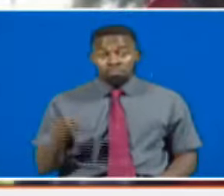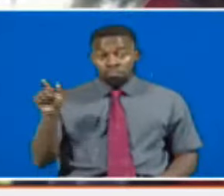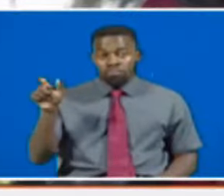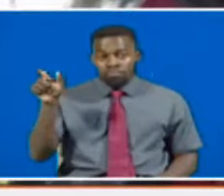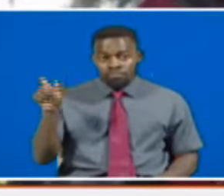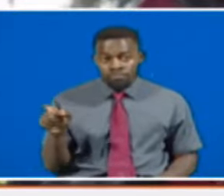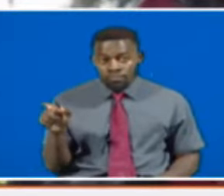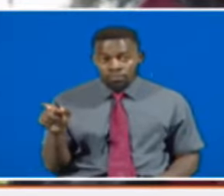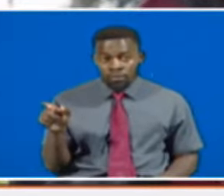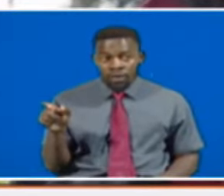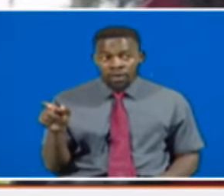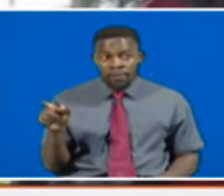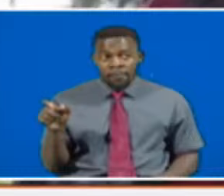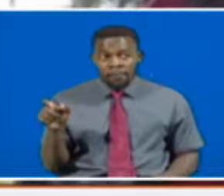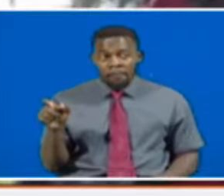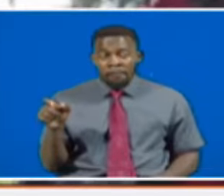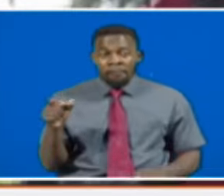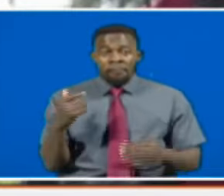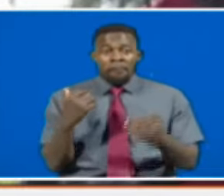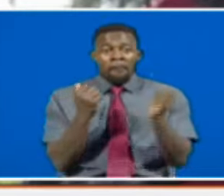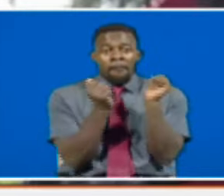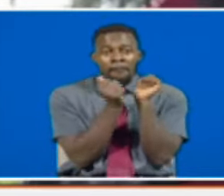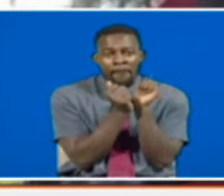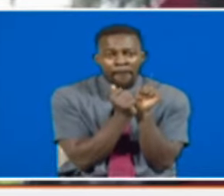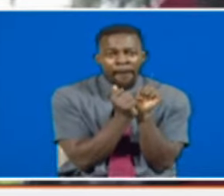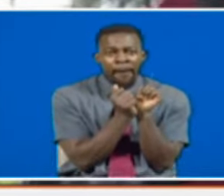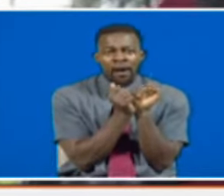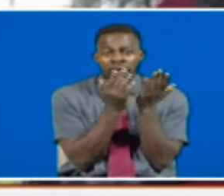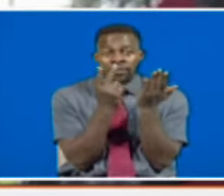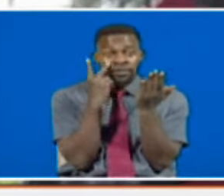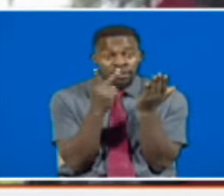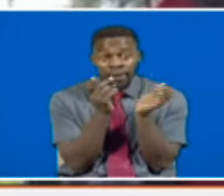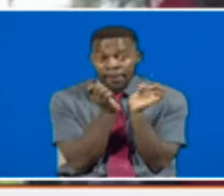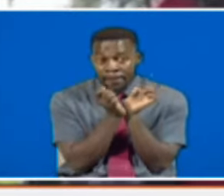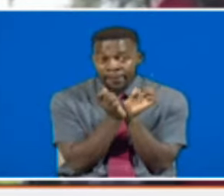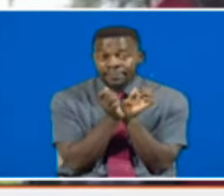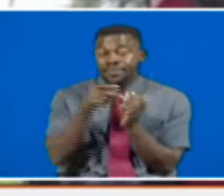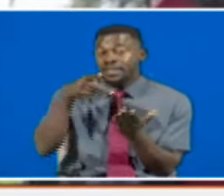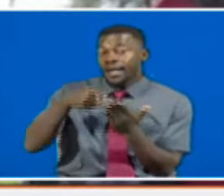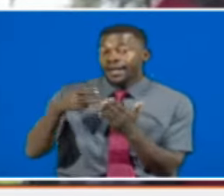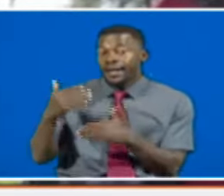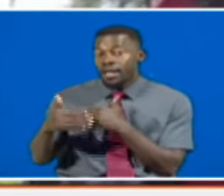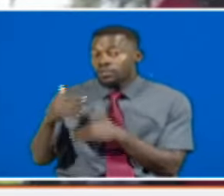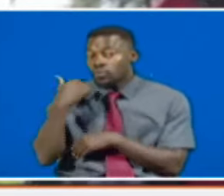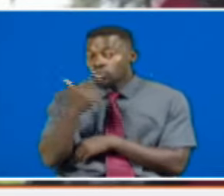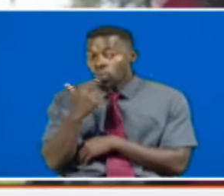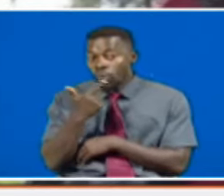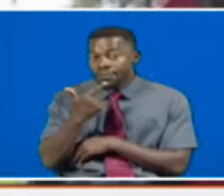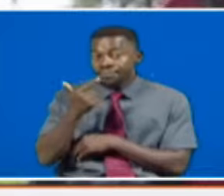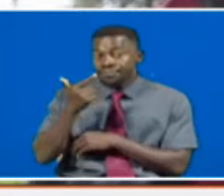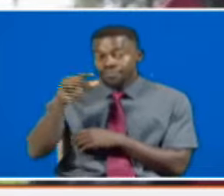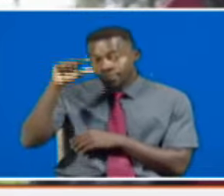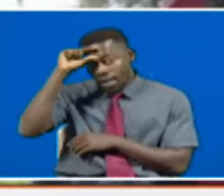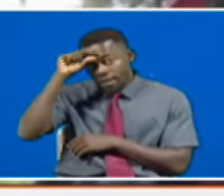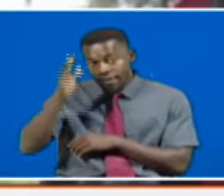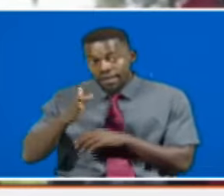is handcuffed. Standing next to Echesa is the governor